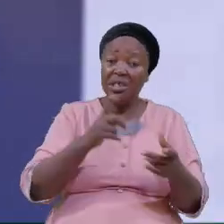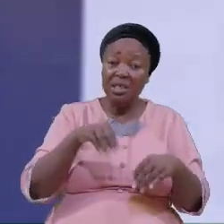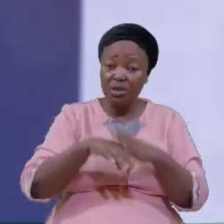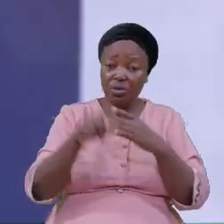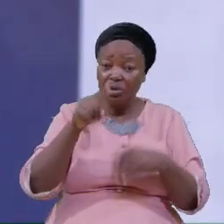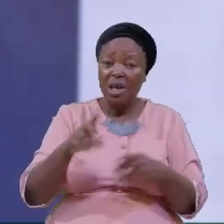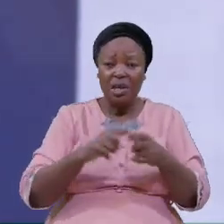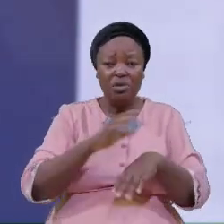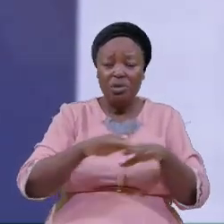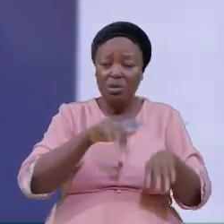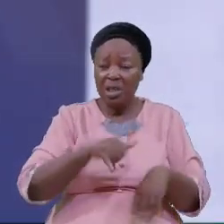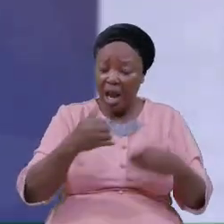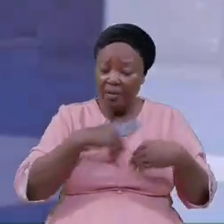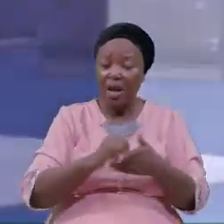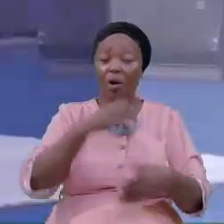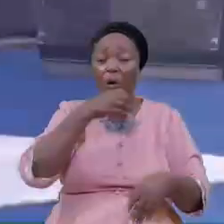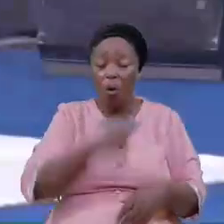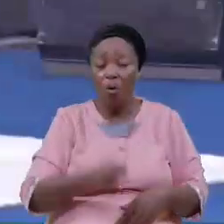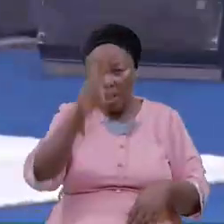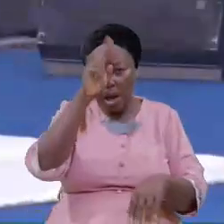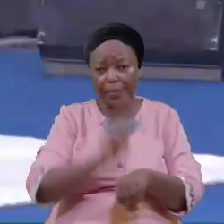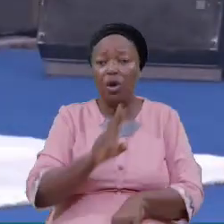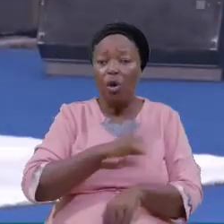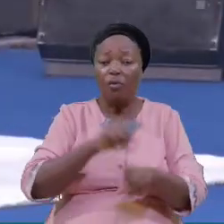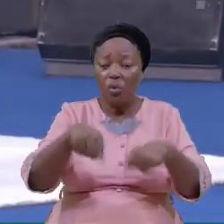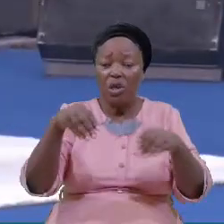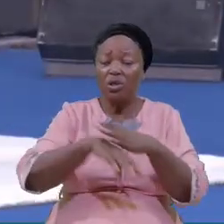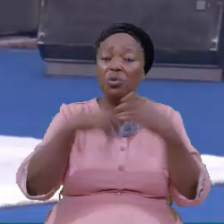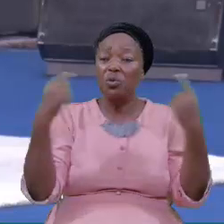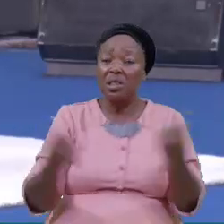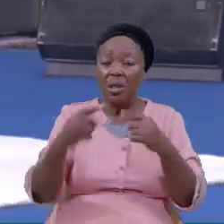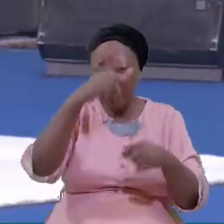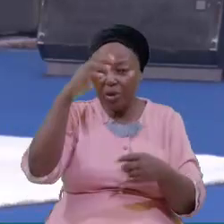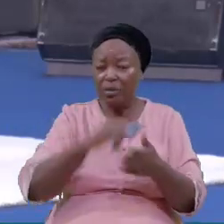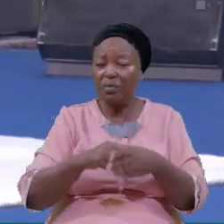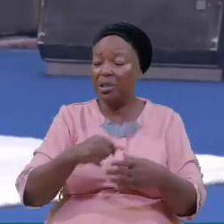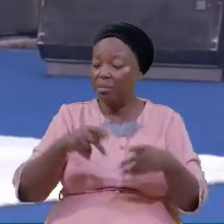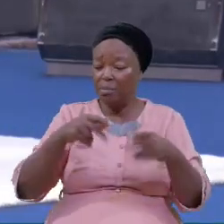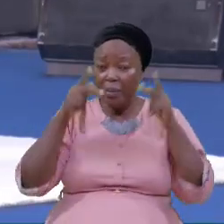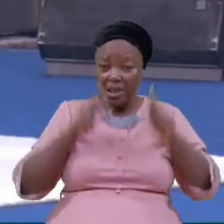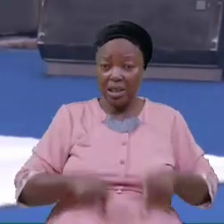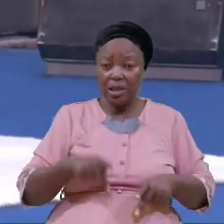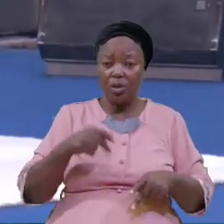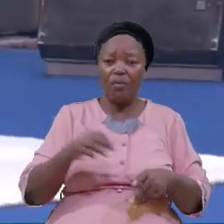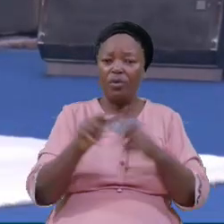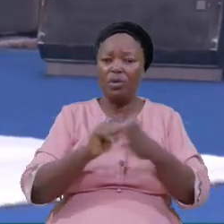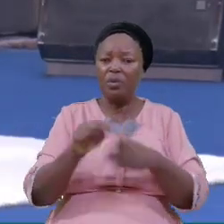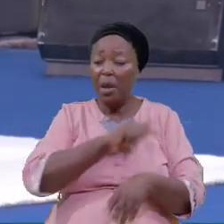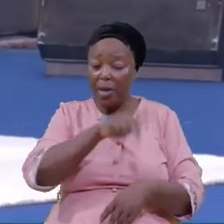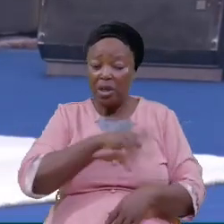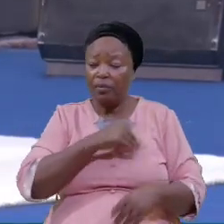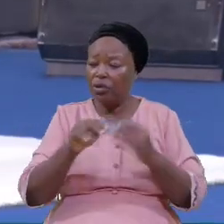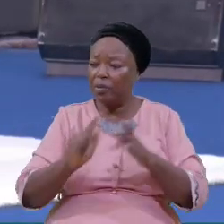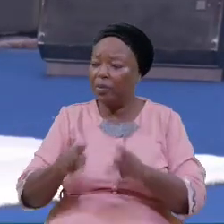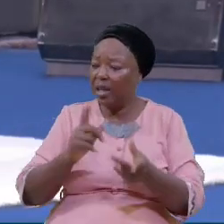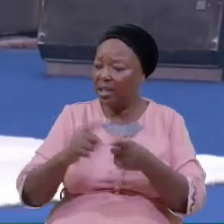falling into sin because of their personality, because of their beauty, because of this or that, if you're